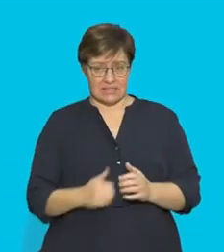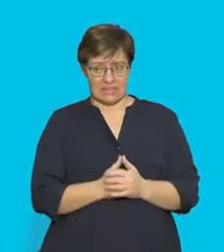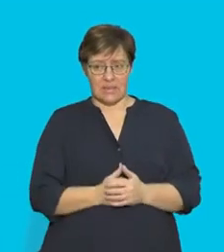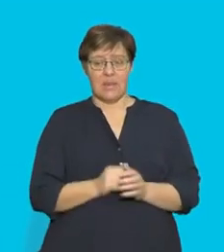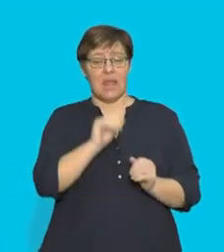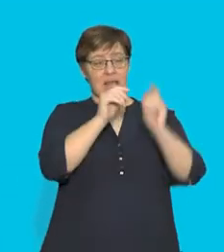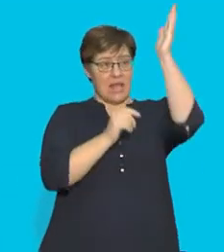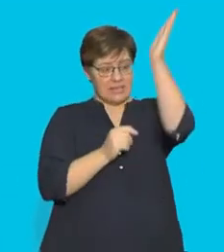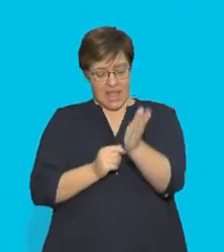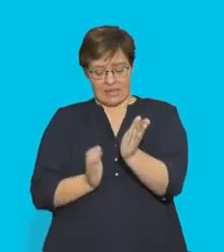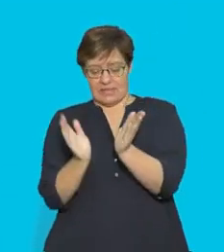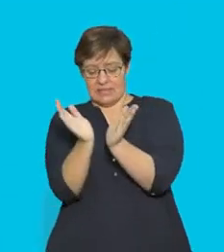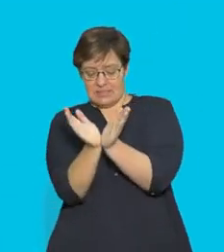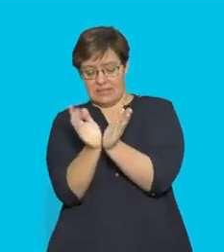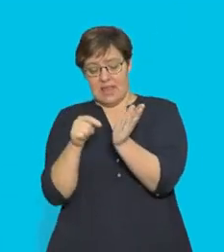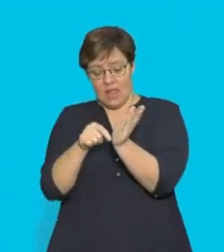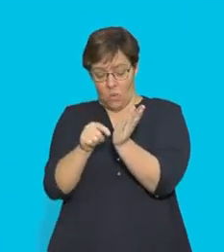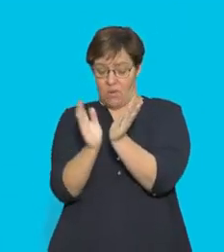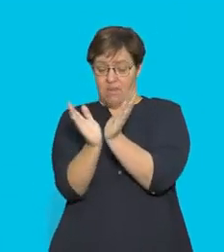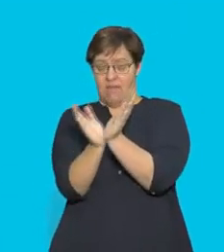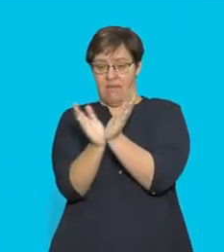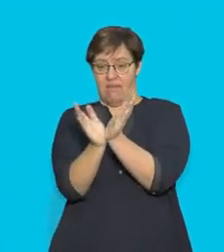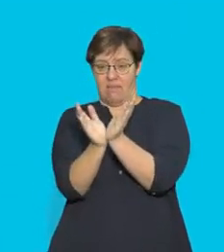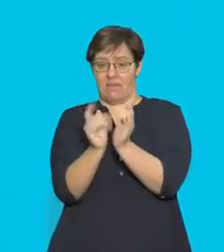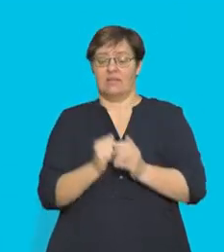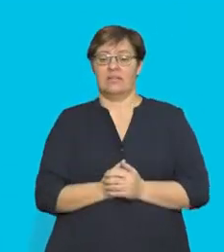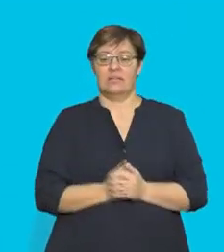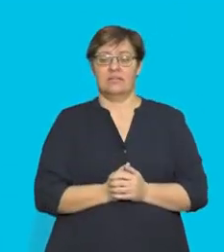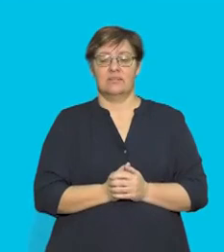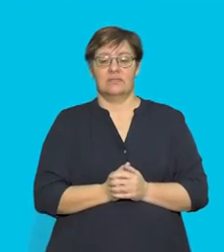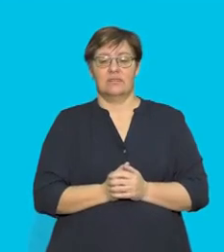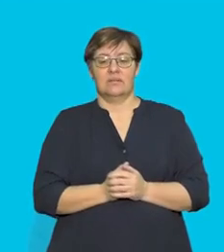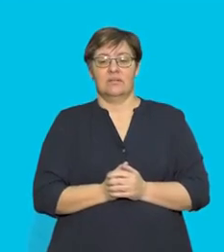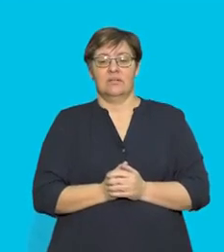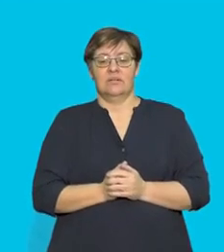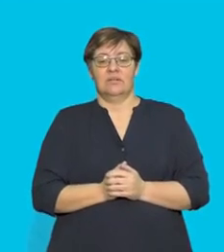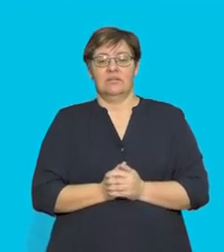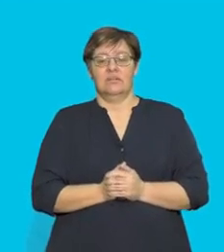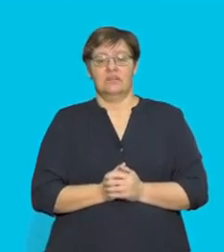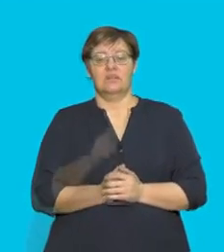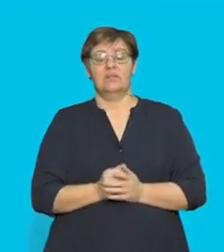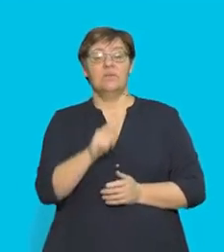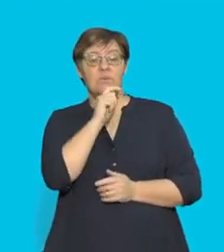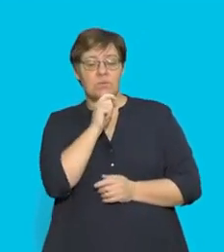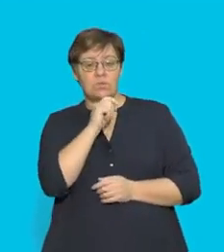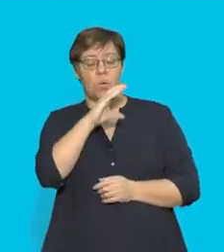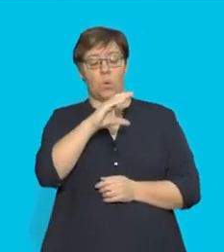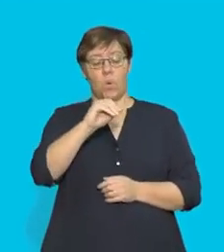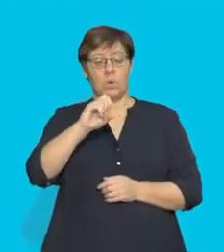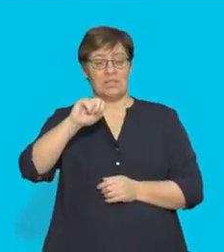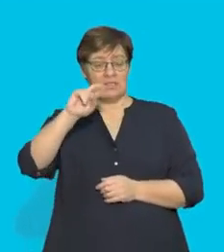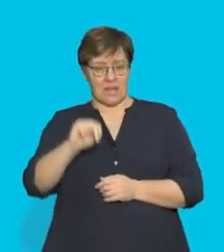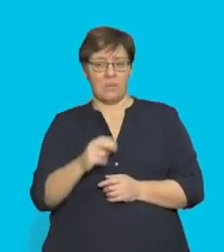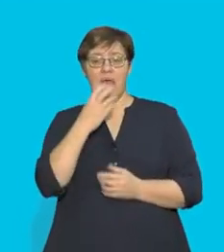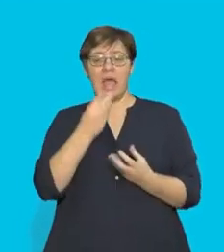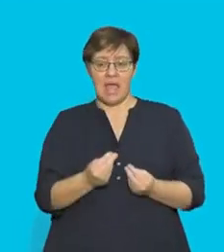basically, you can use it when you have AC and the sine of B. So we're looking for the V pattern. Okay, and when do you use the